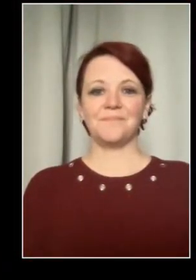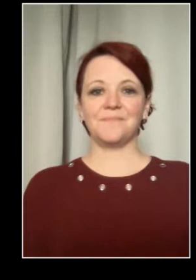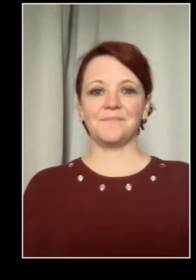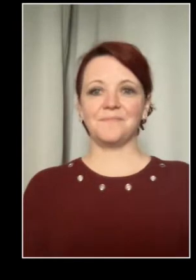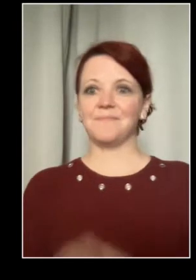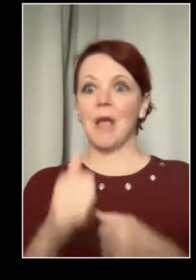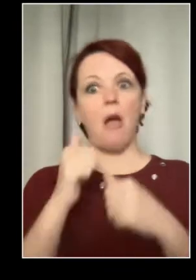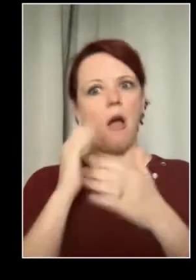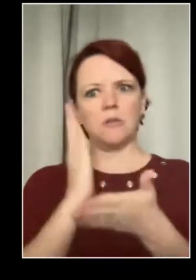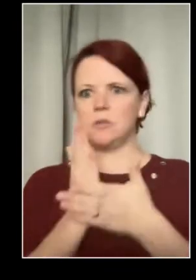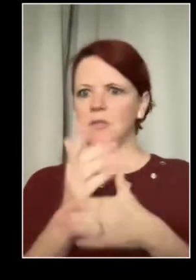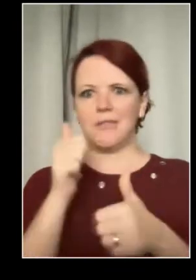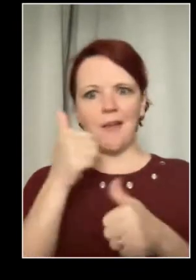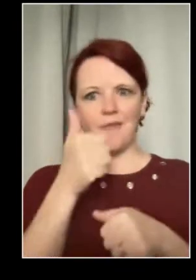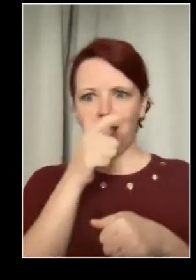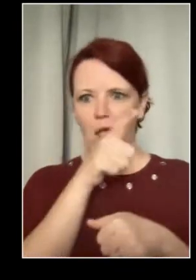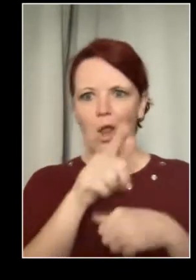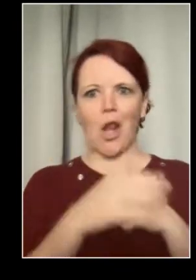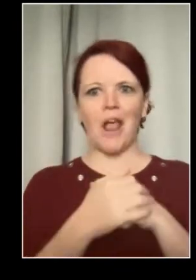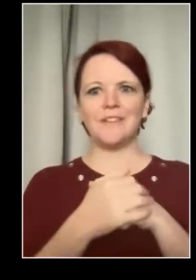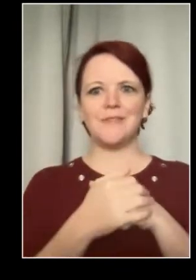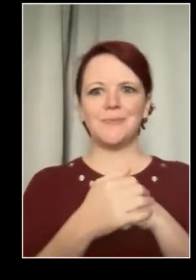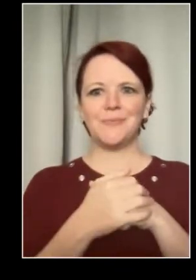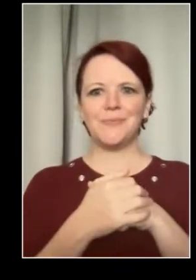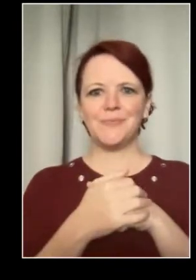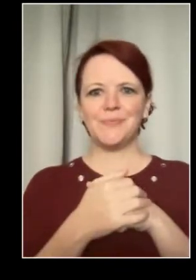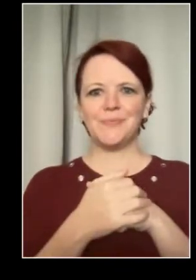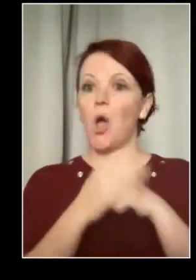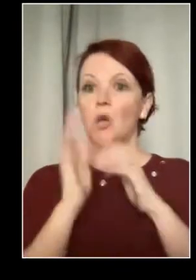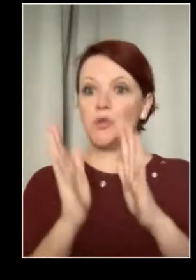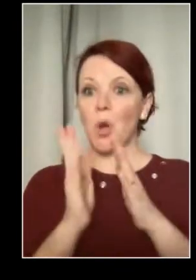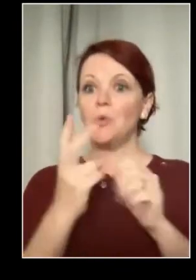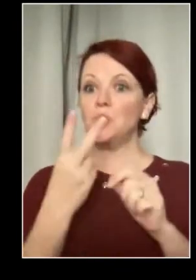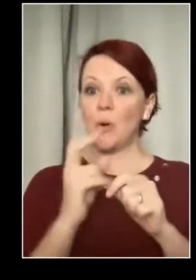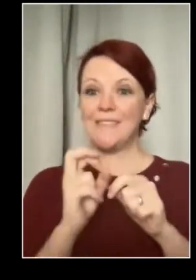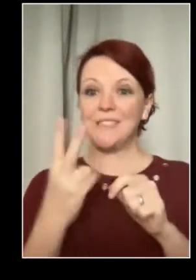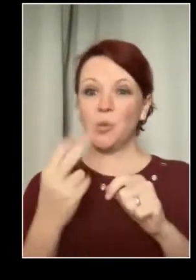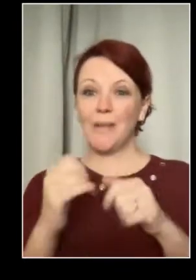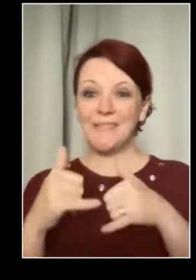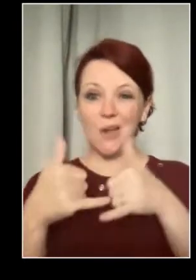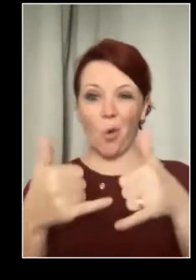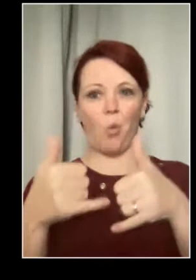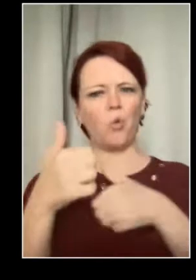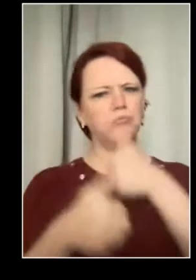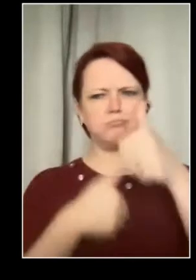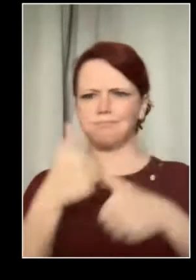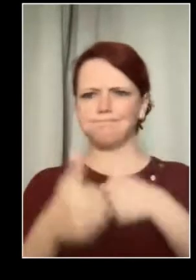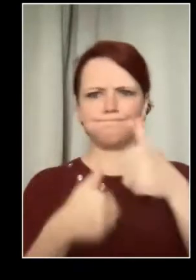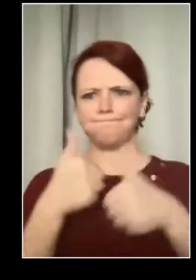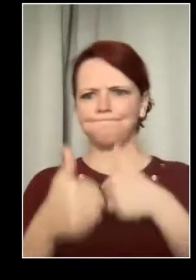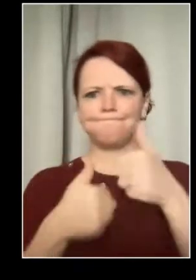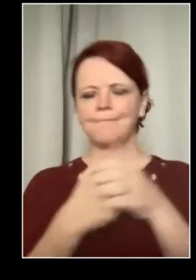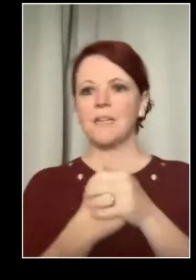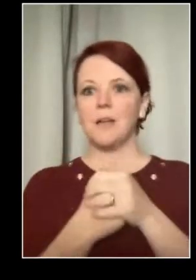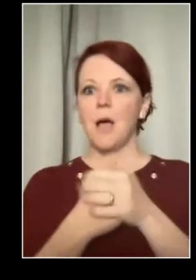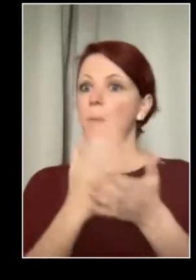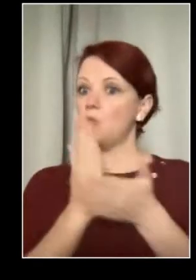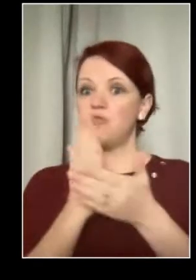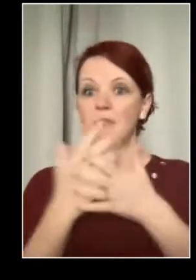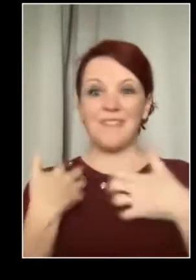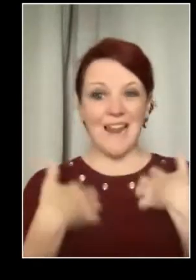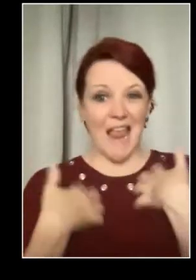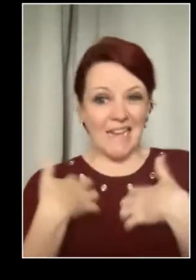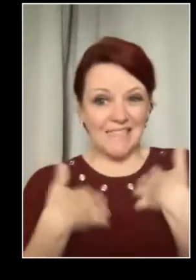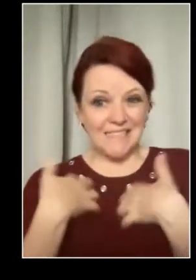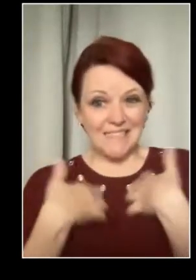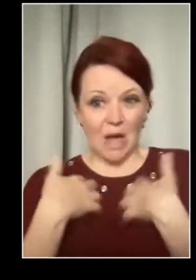Good luck indeed. Thank you so much, Minister. So 2020's awards were fantastic as always. And guess what? We're super excited to be back in person